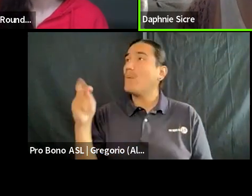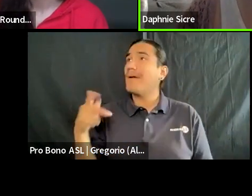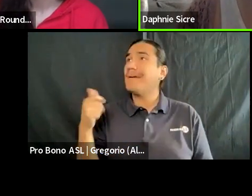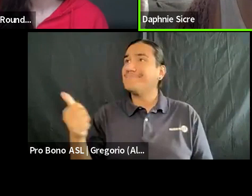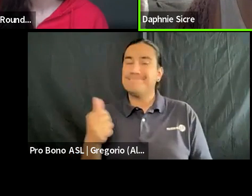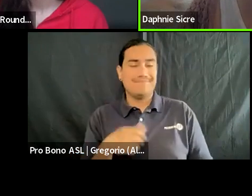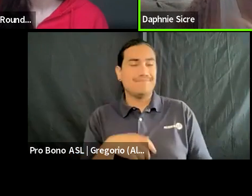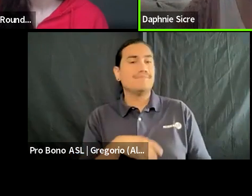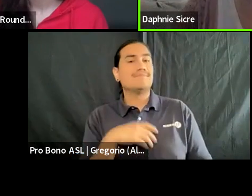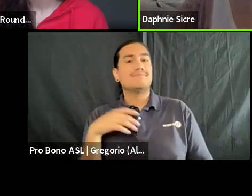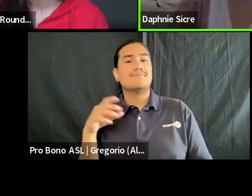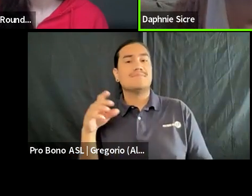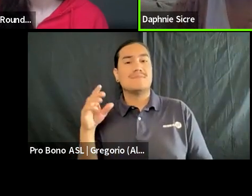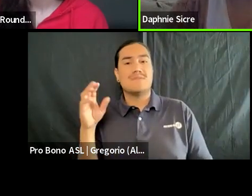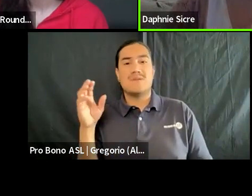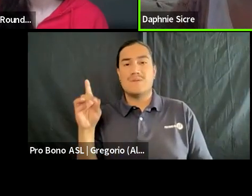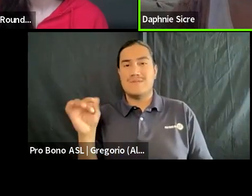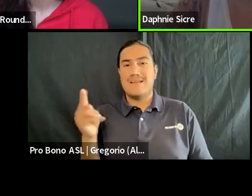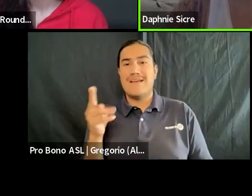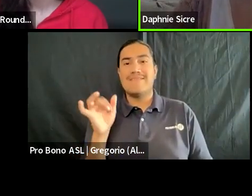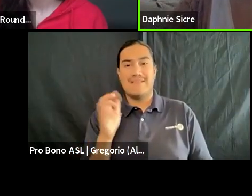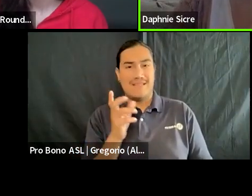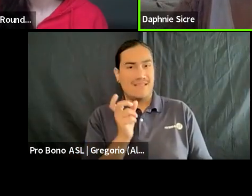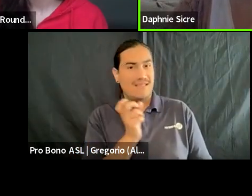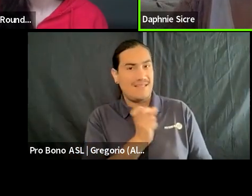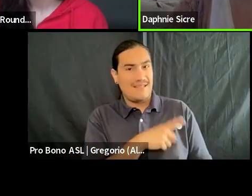Of you. Sure. And.